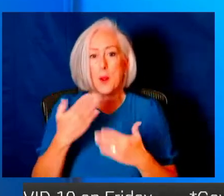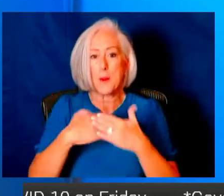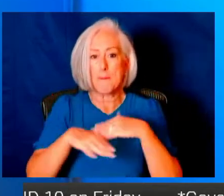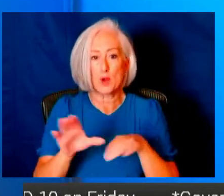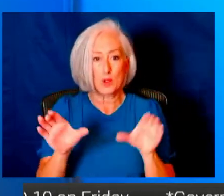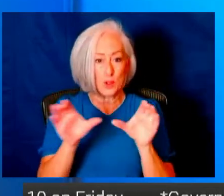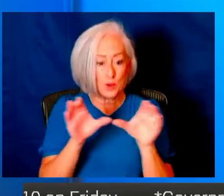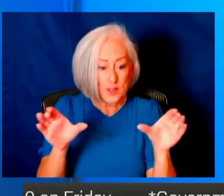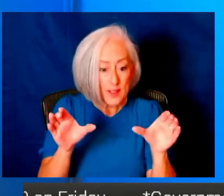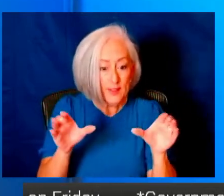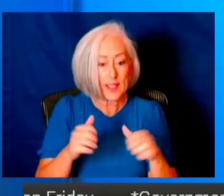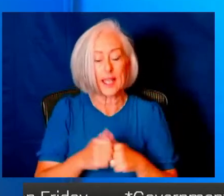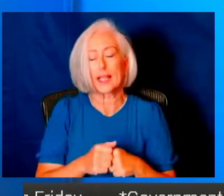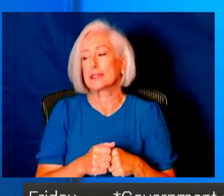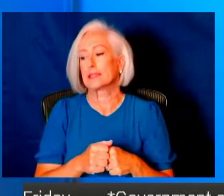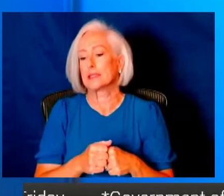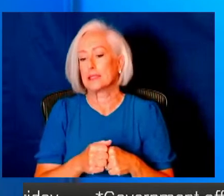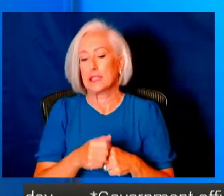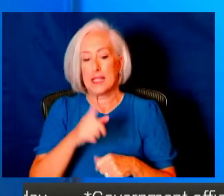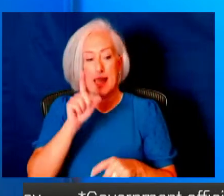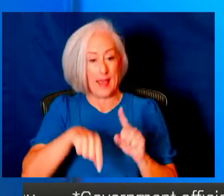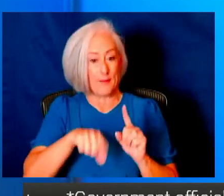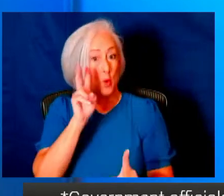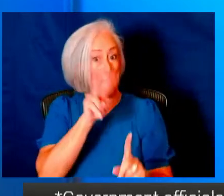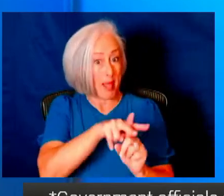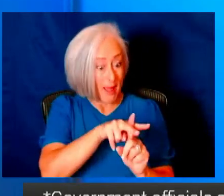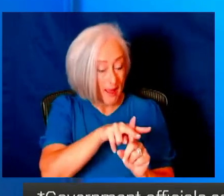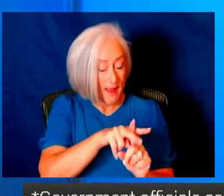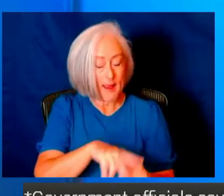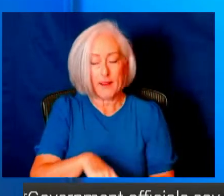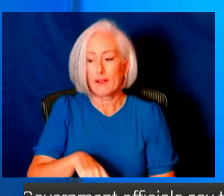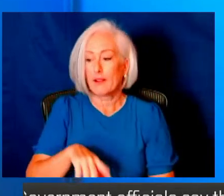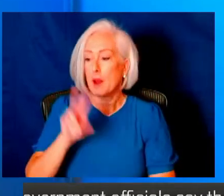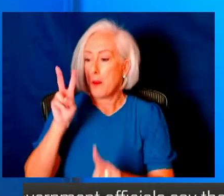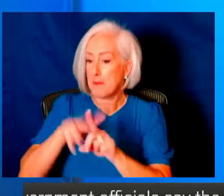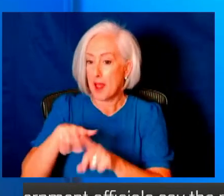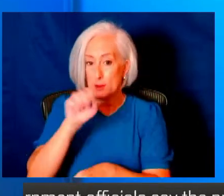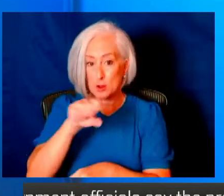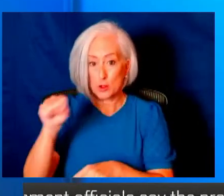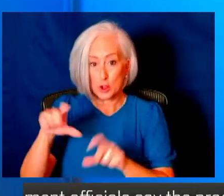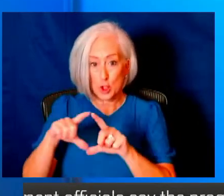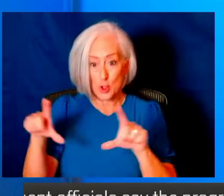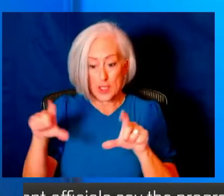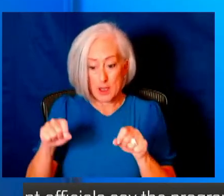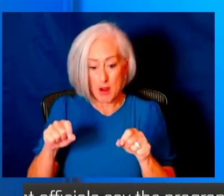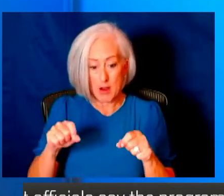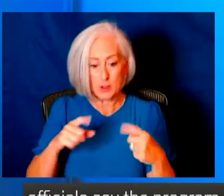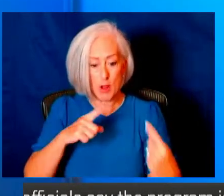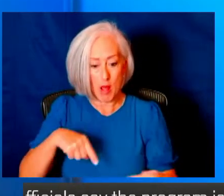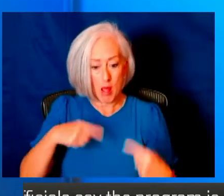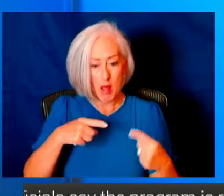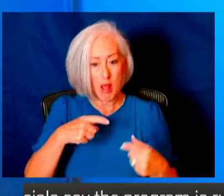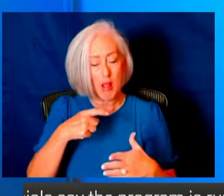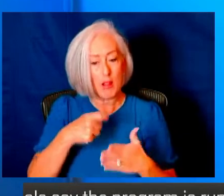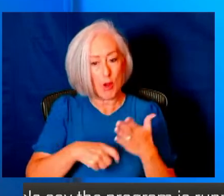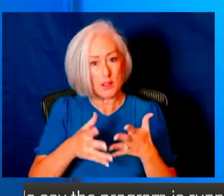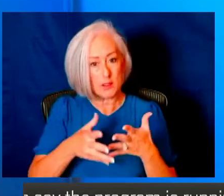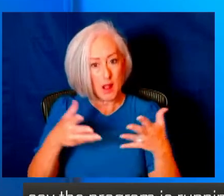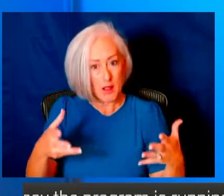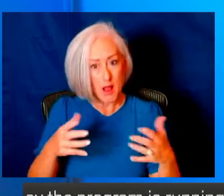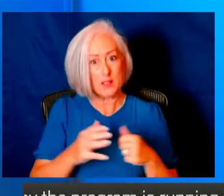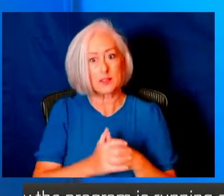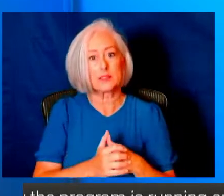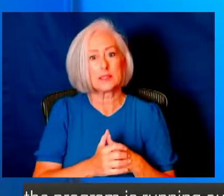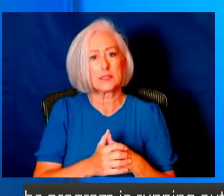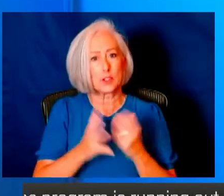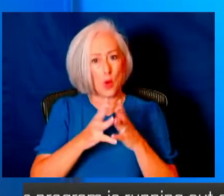certificate. You have to apply for your social security card. And so there are just different things that they have to consider before they